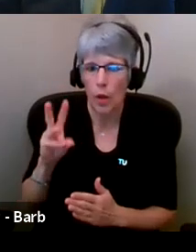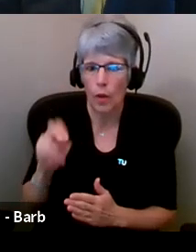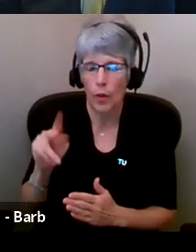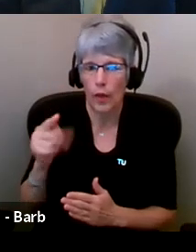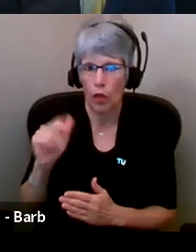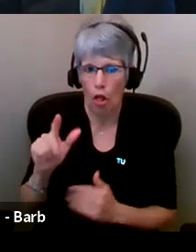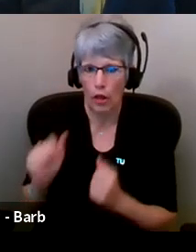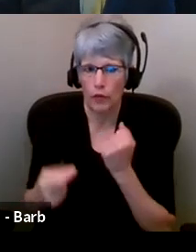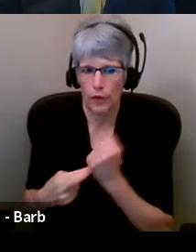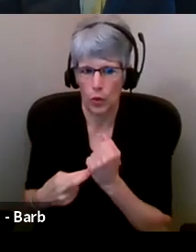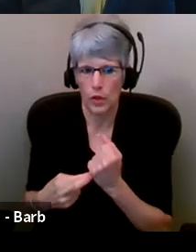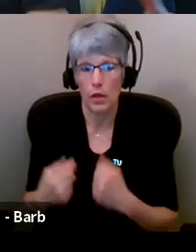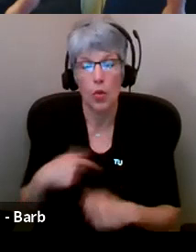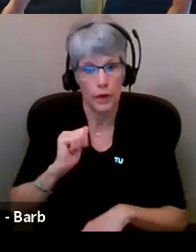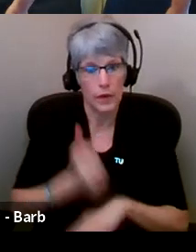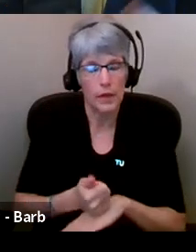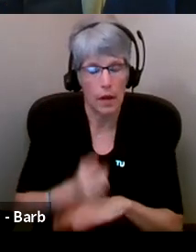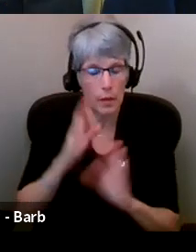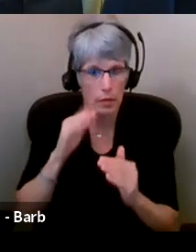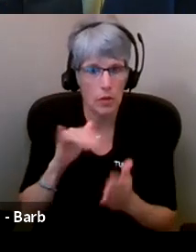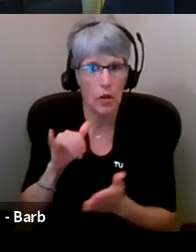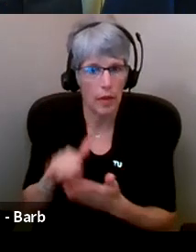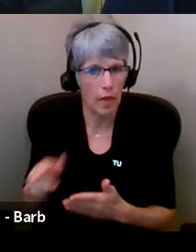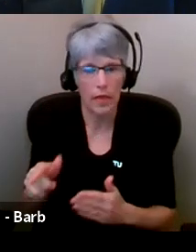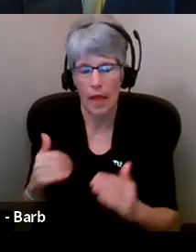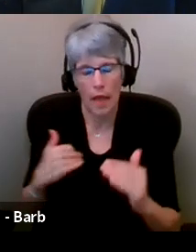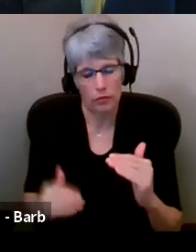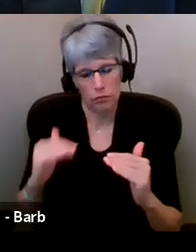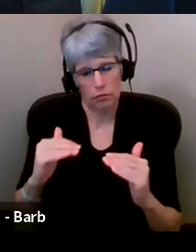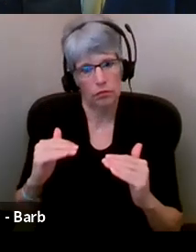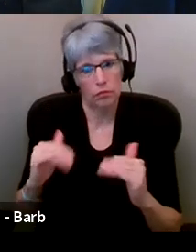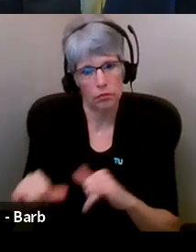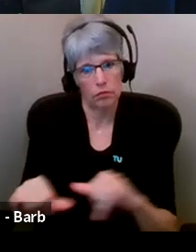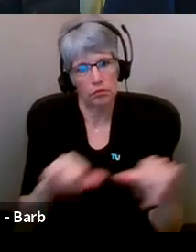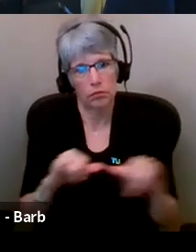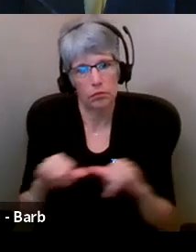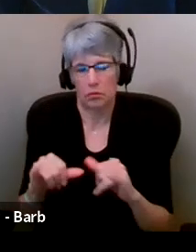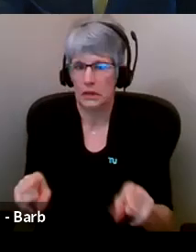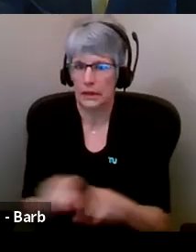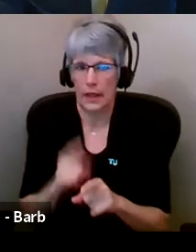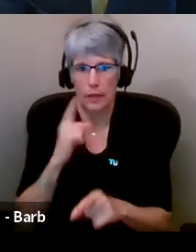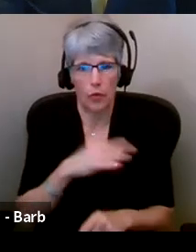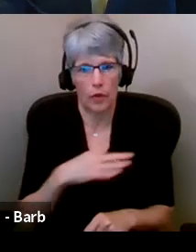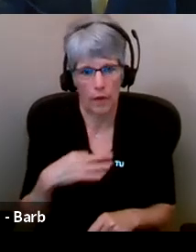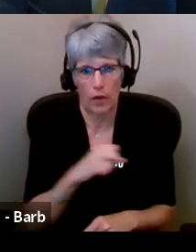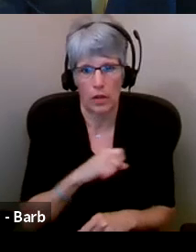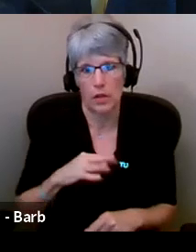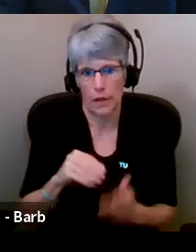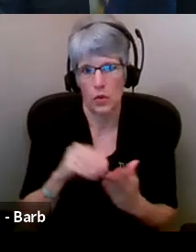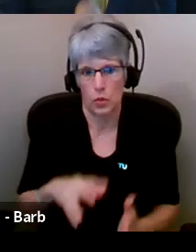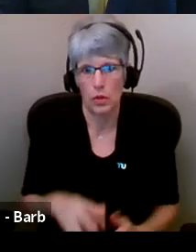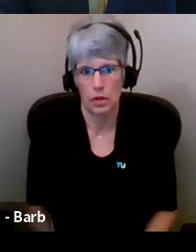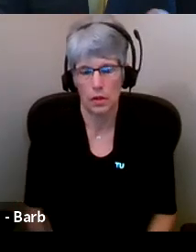this, that we've set an expectation that our vendors meet the same standard that we have for our faculty, staff, and our students.